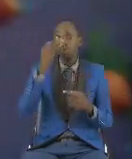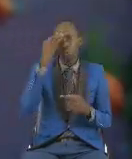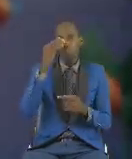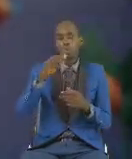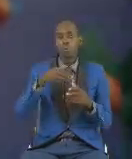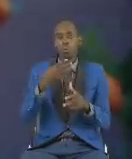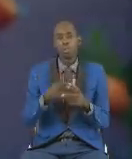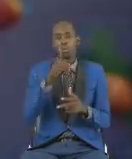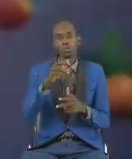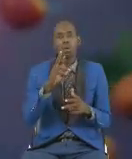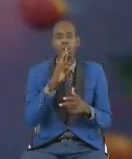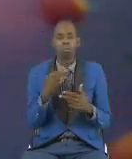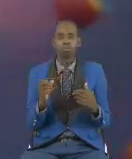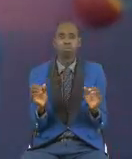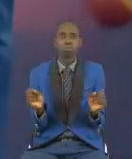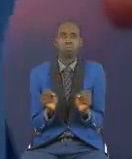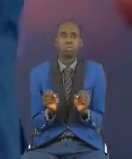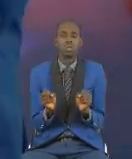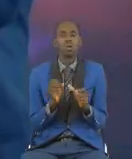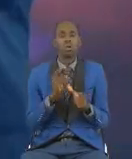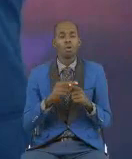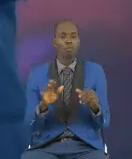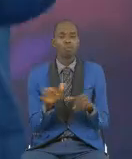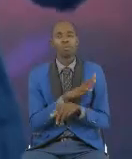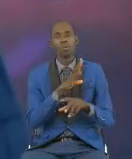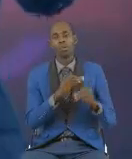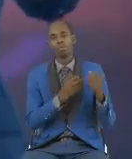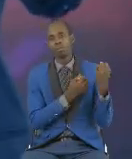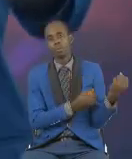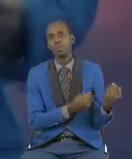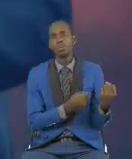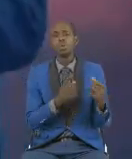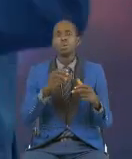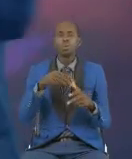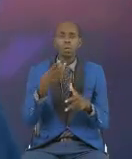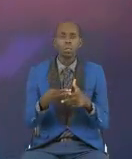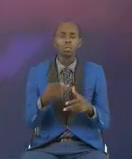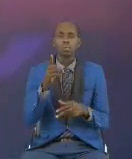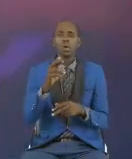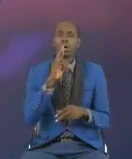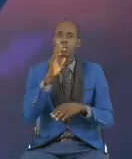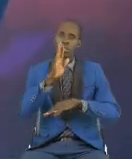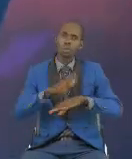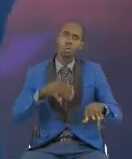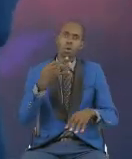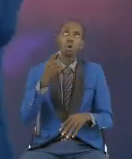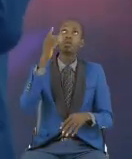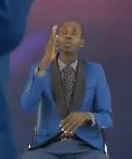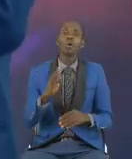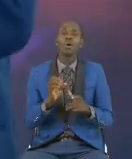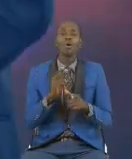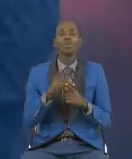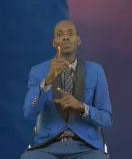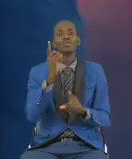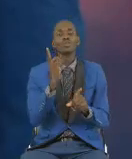or courageous. That's when you know whether you are the called of God or you just ran